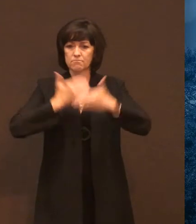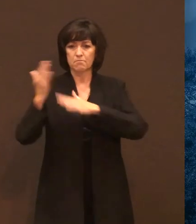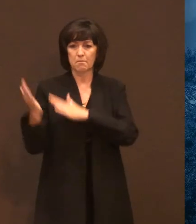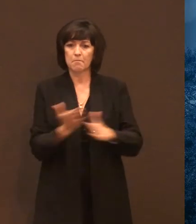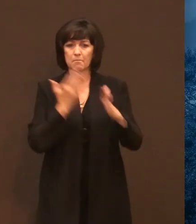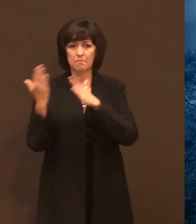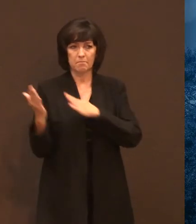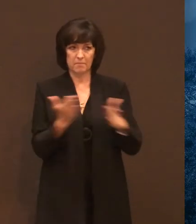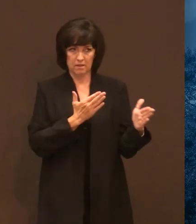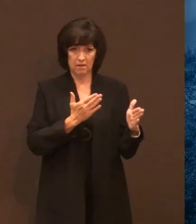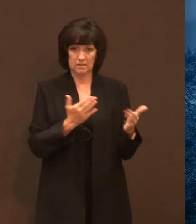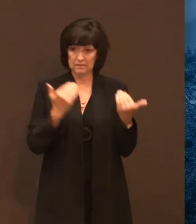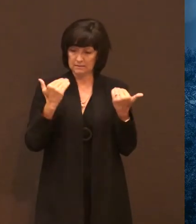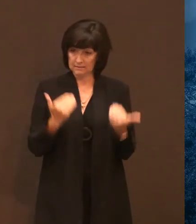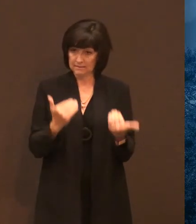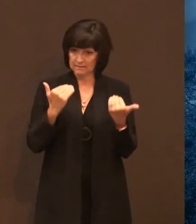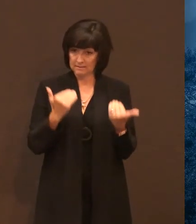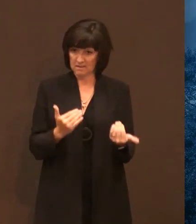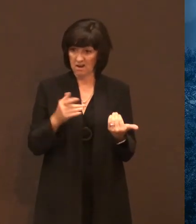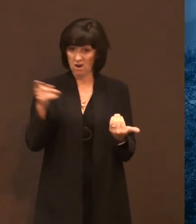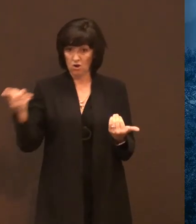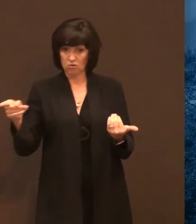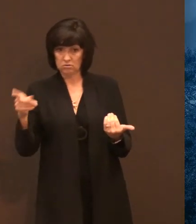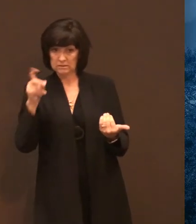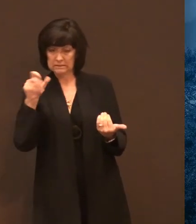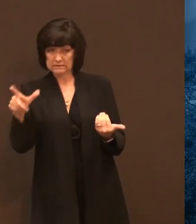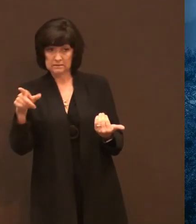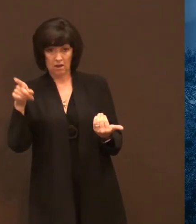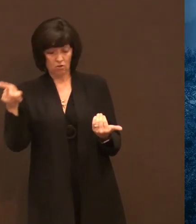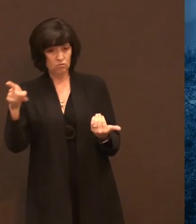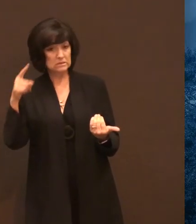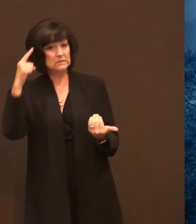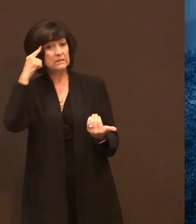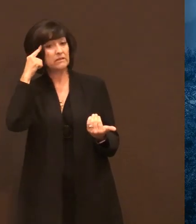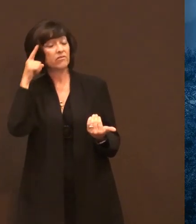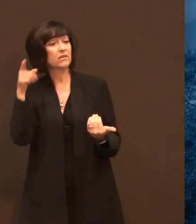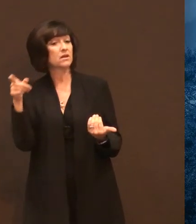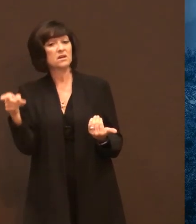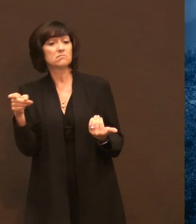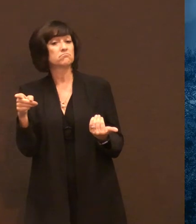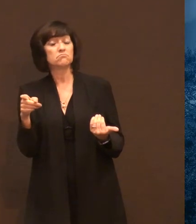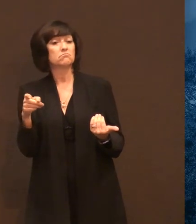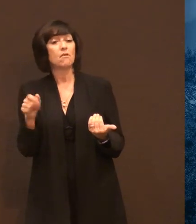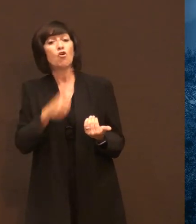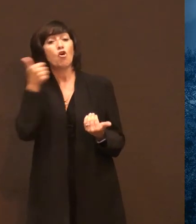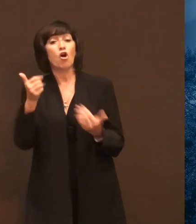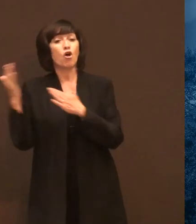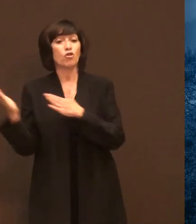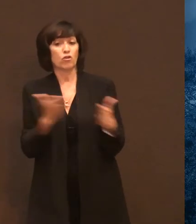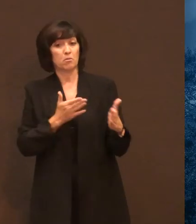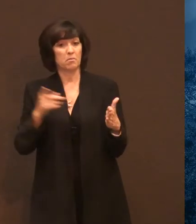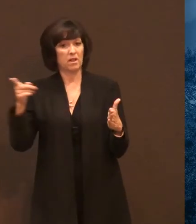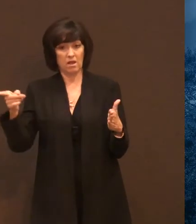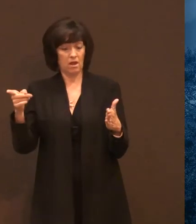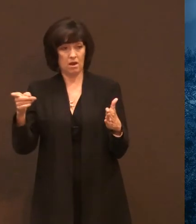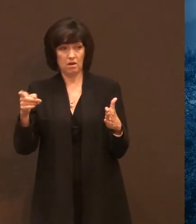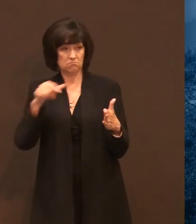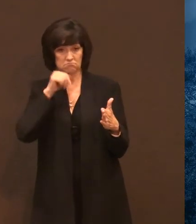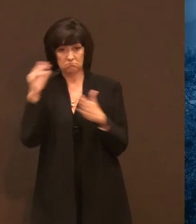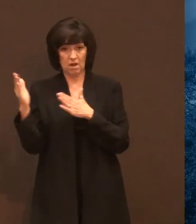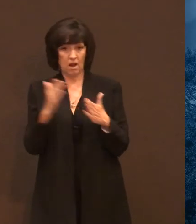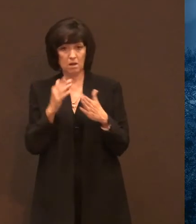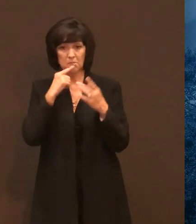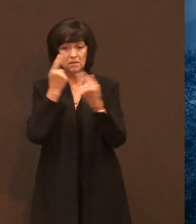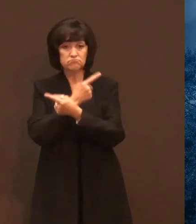school year. Is the state having any second thoughts on its approach? Yeah, so we've come up with the guidance to the school